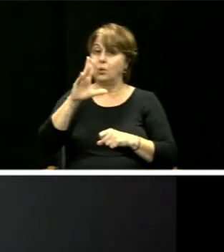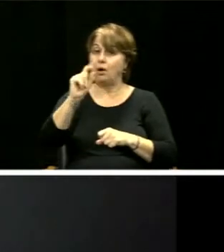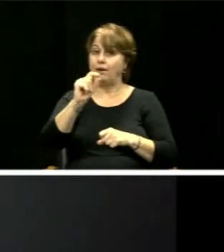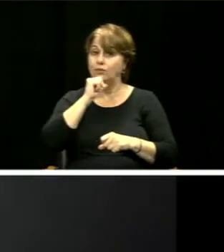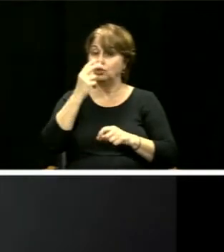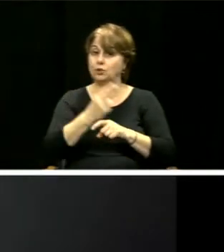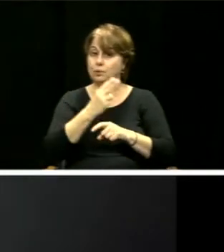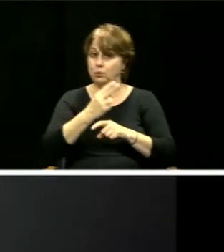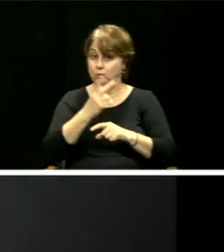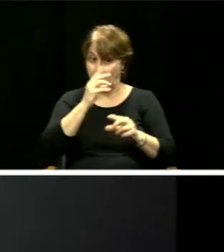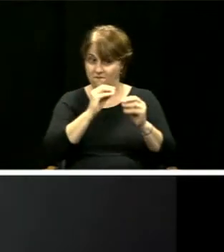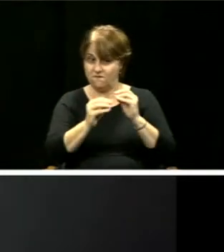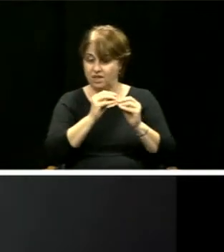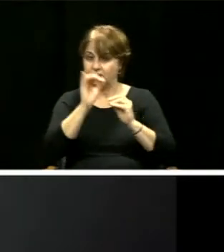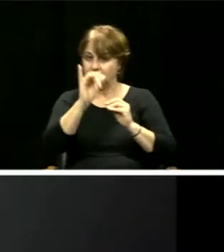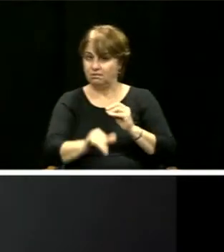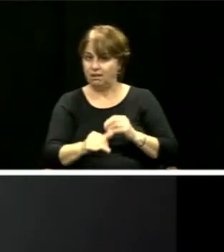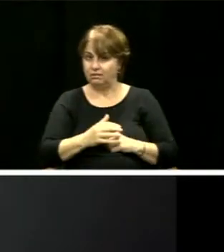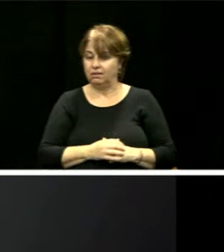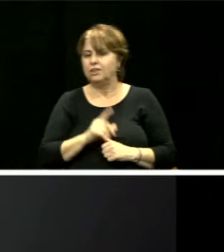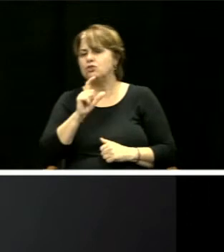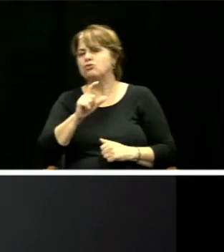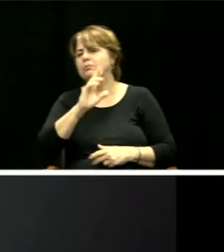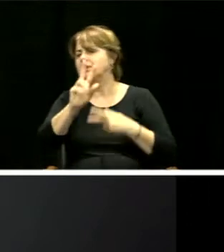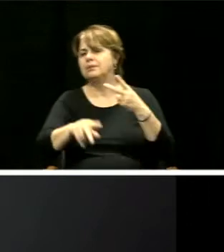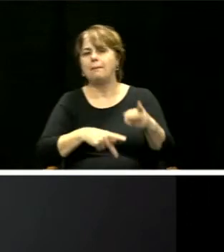it. There really should be some type of